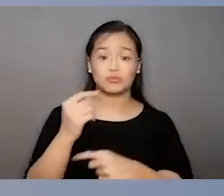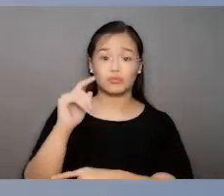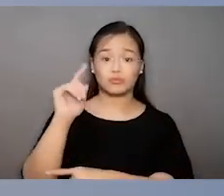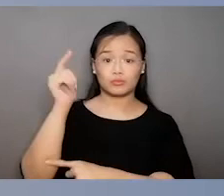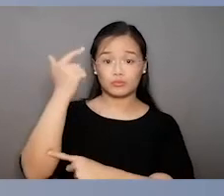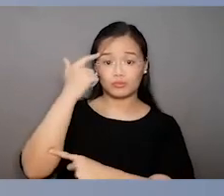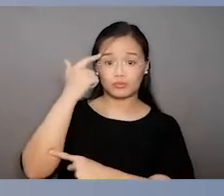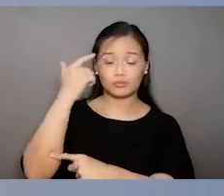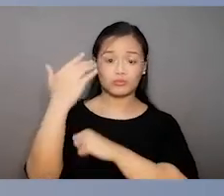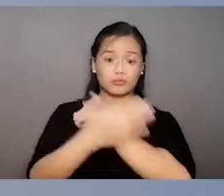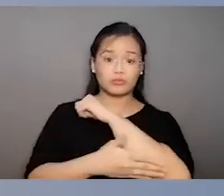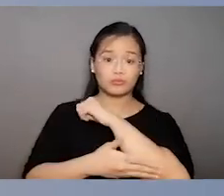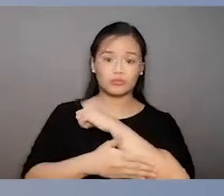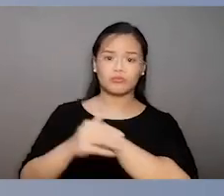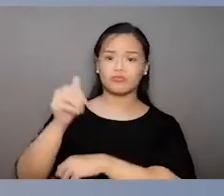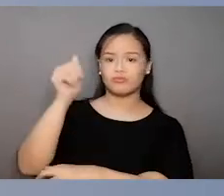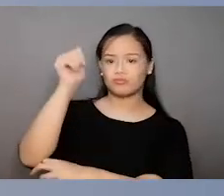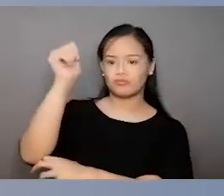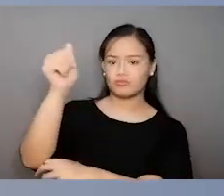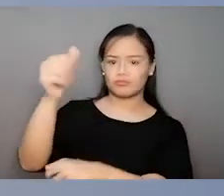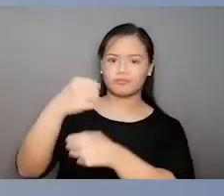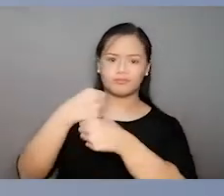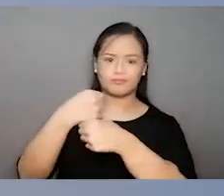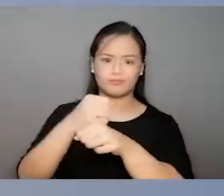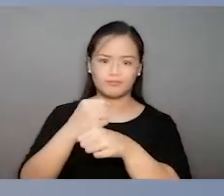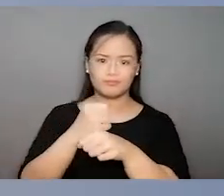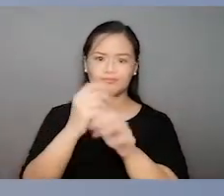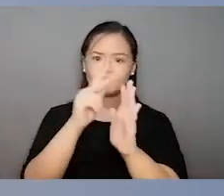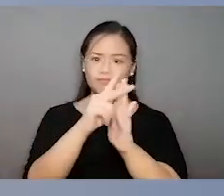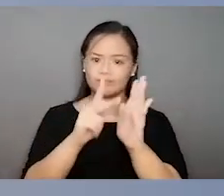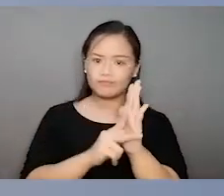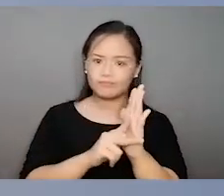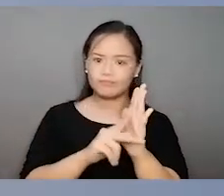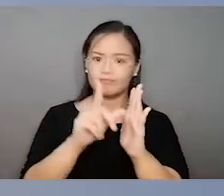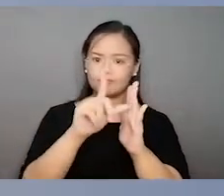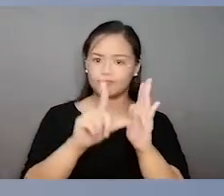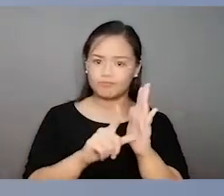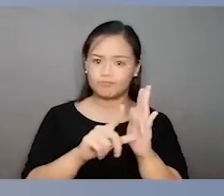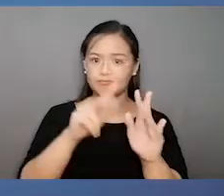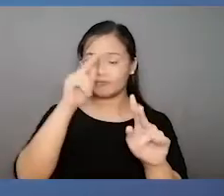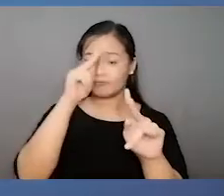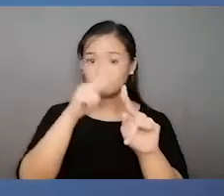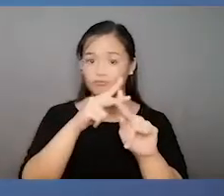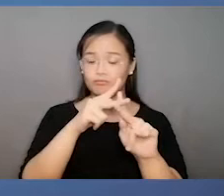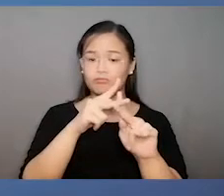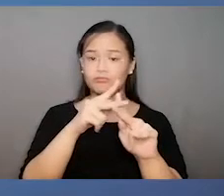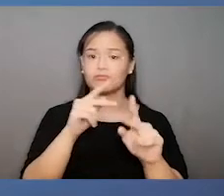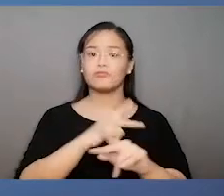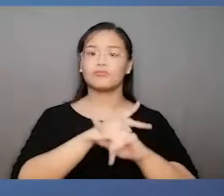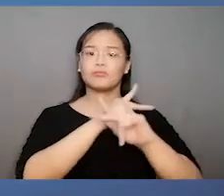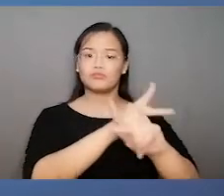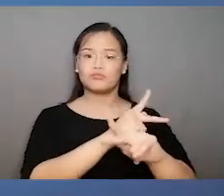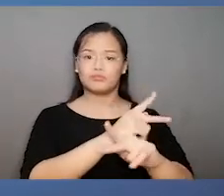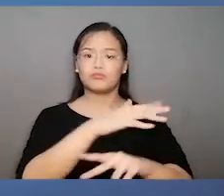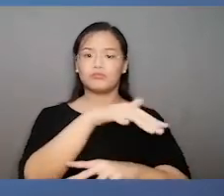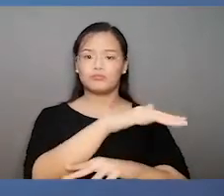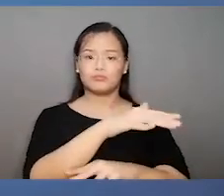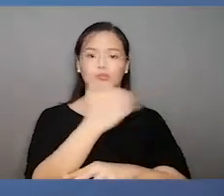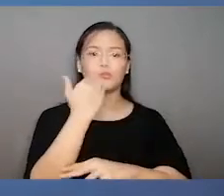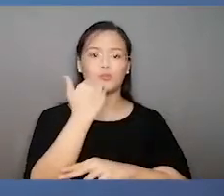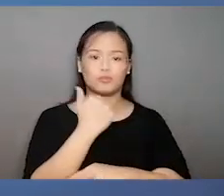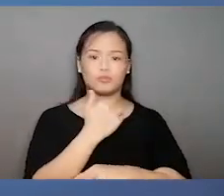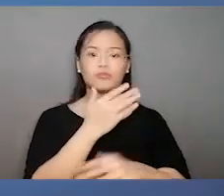or legislation in order to promote and protect those rights. The last